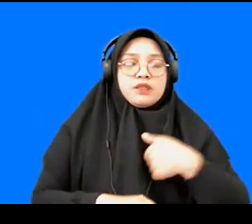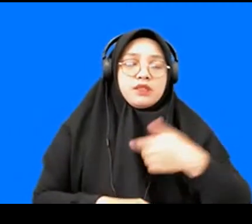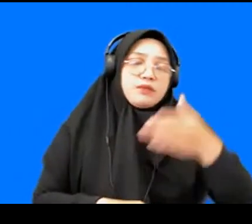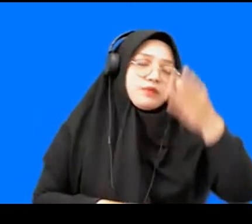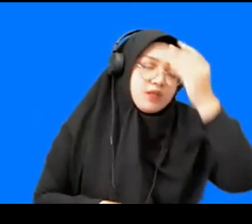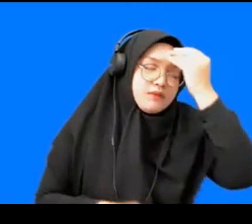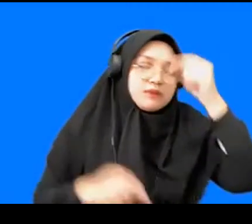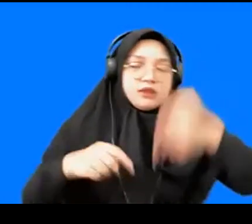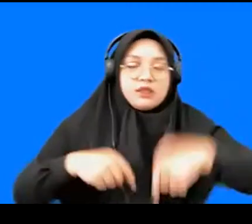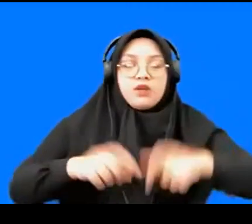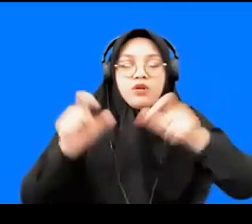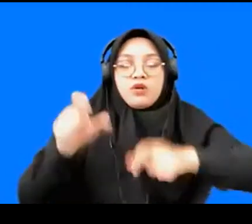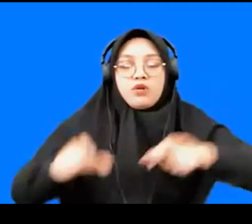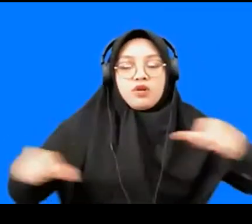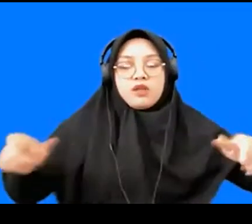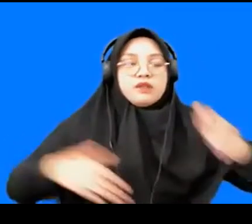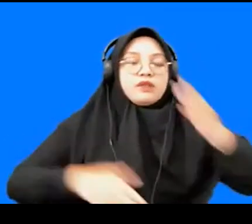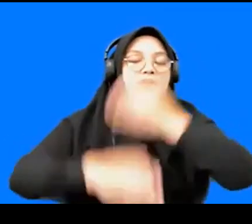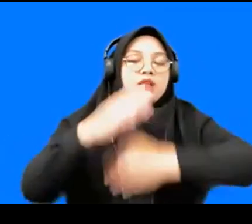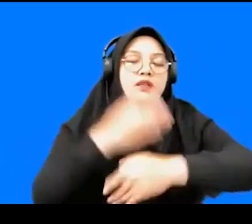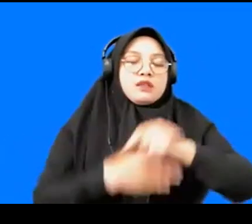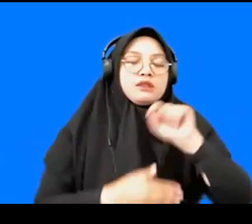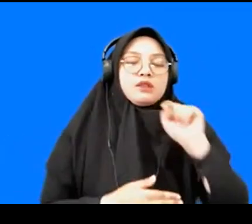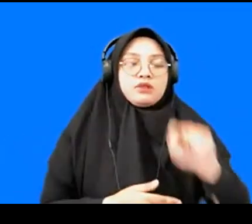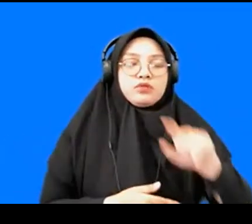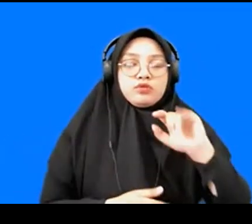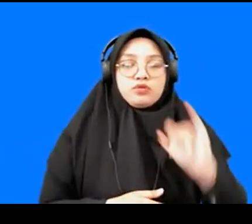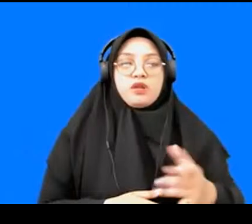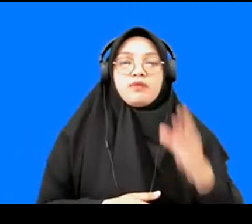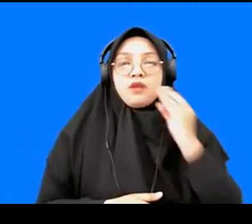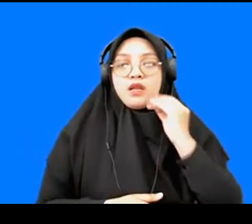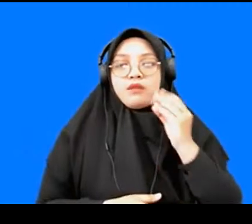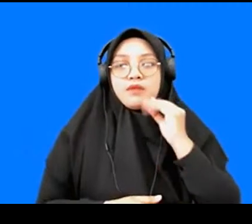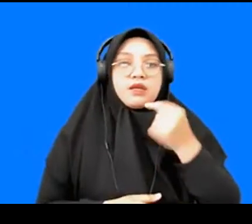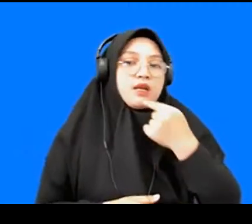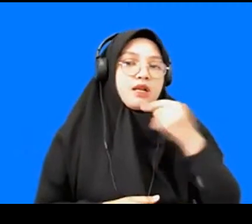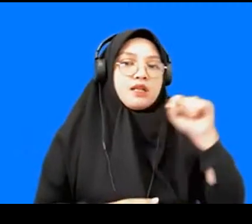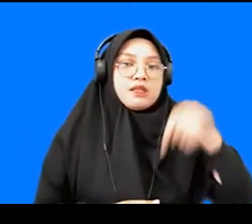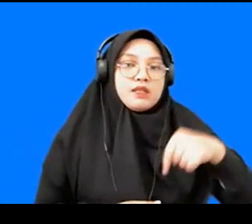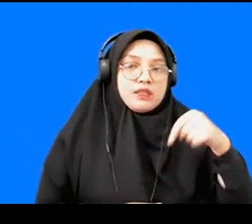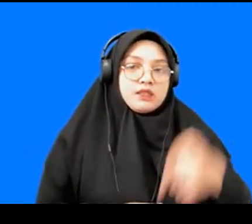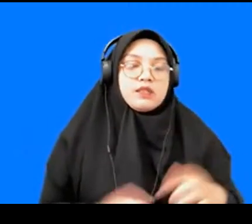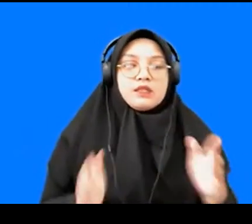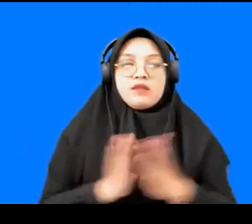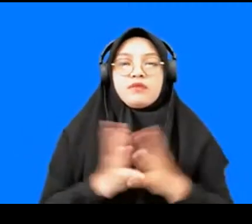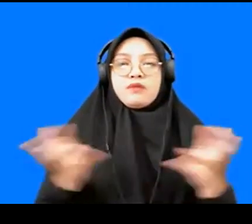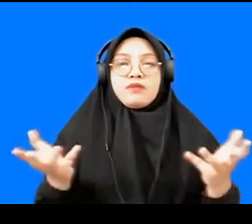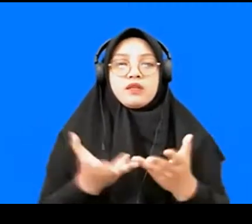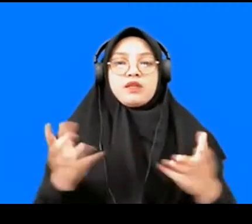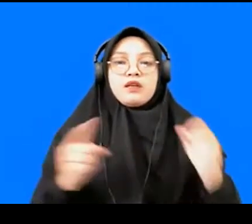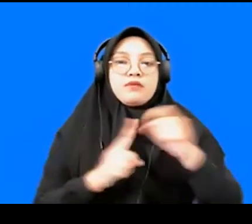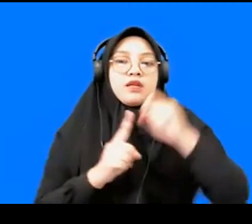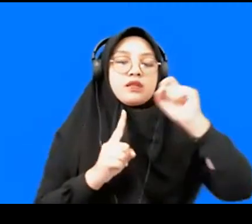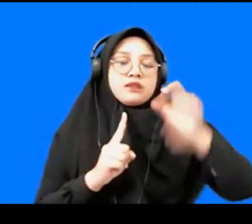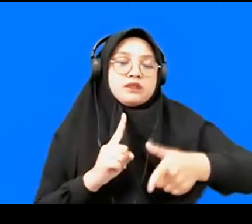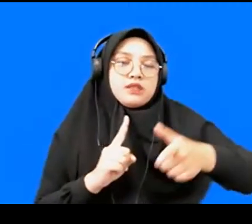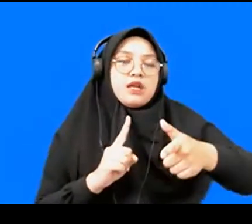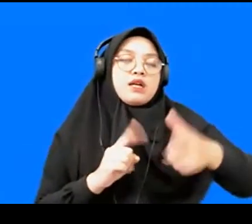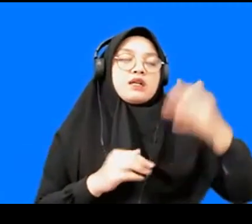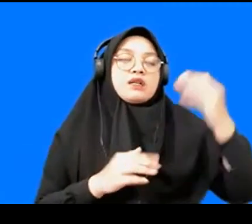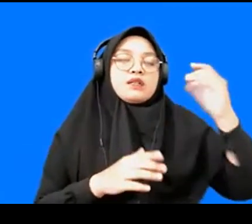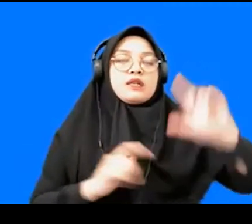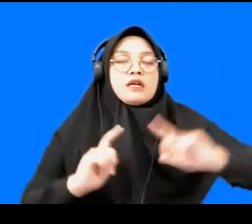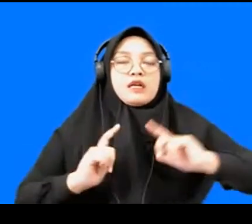in poverty, so how this impact them and how well tax can actually in the future being solution for this kind